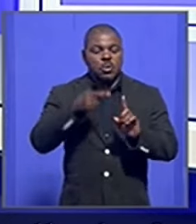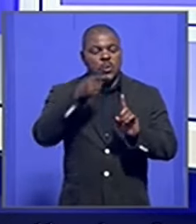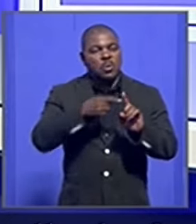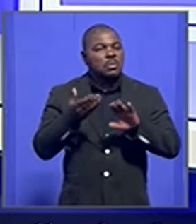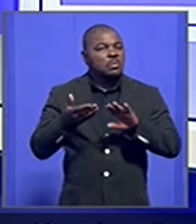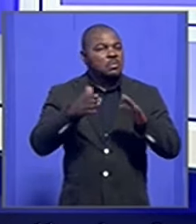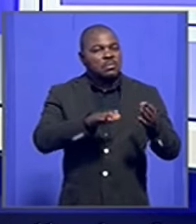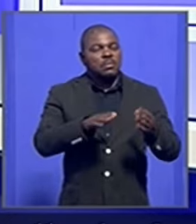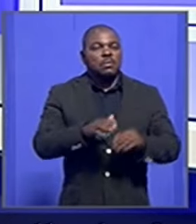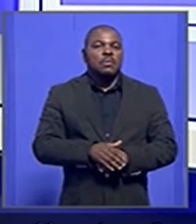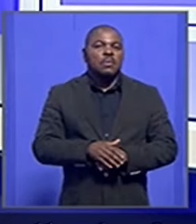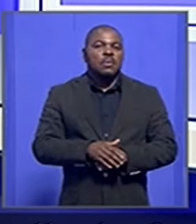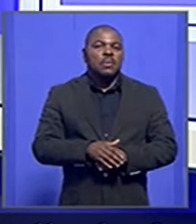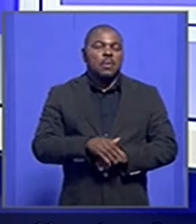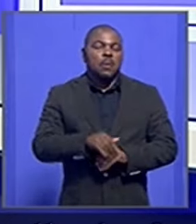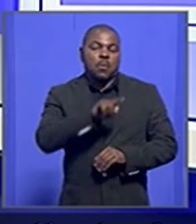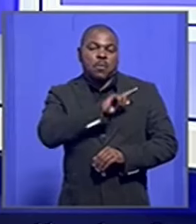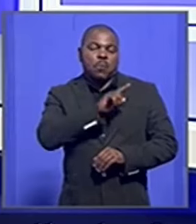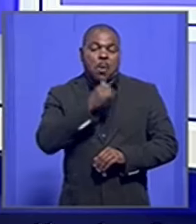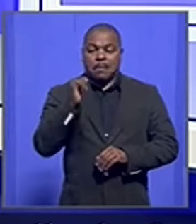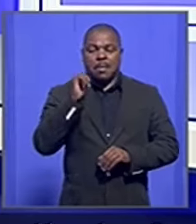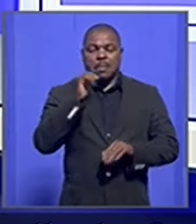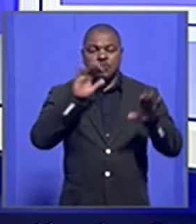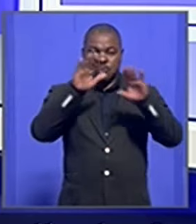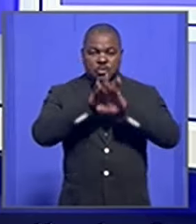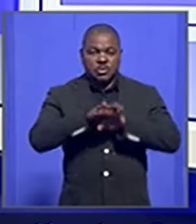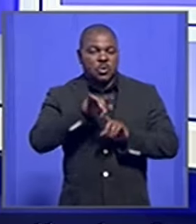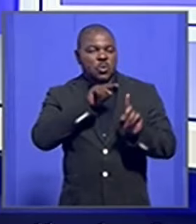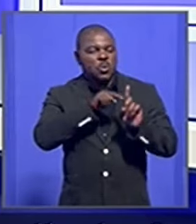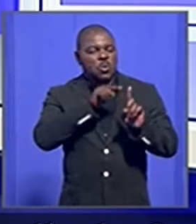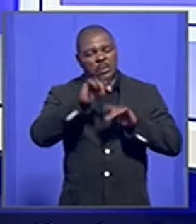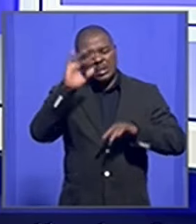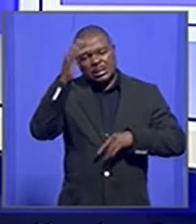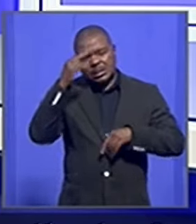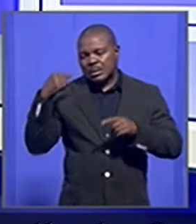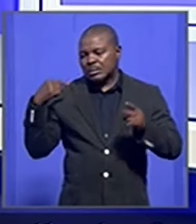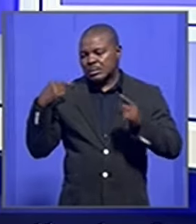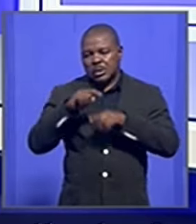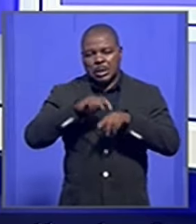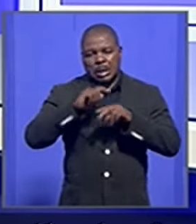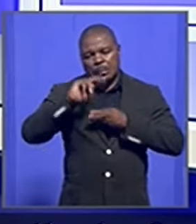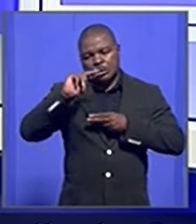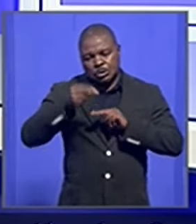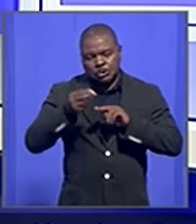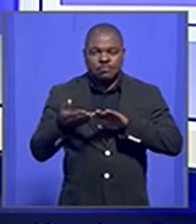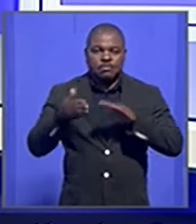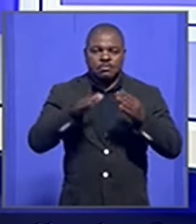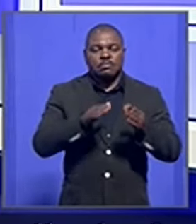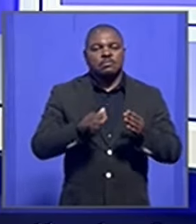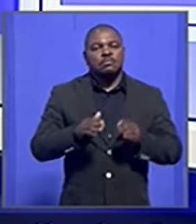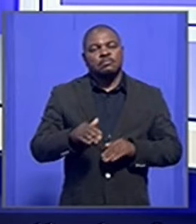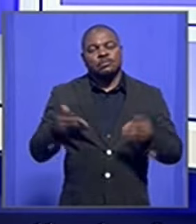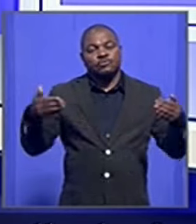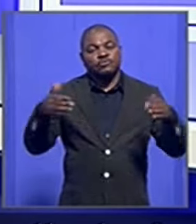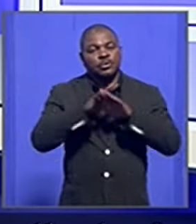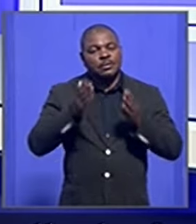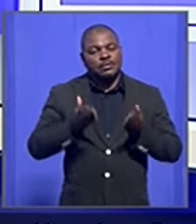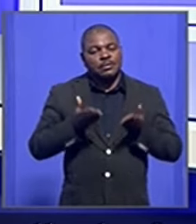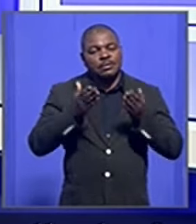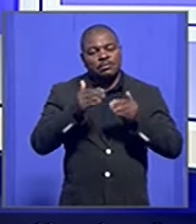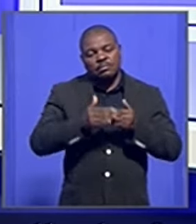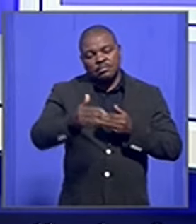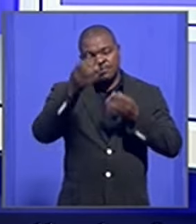tlogela lefatshe le le ka kwano maabane bosigo morago ga go lwala nako e khutshwane. Dithulaganyo tsa tirelophitlho di tla